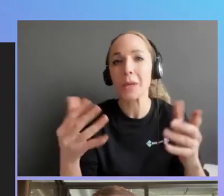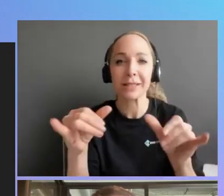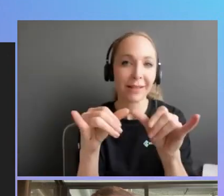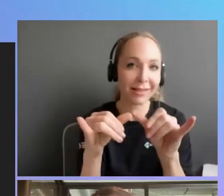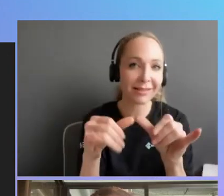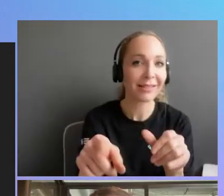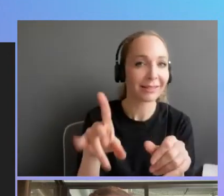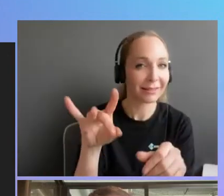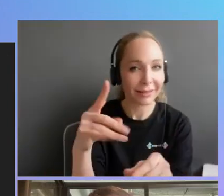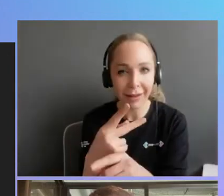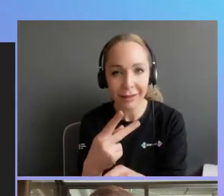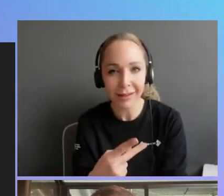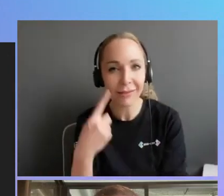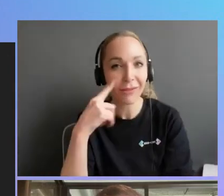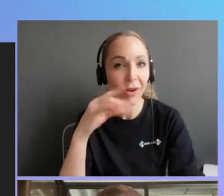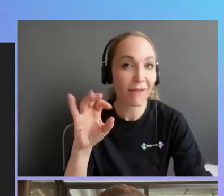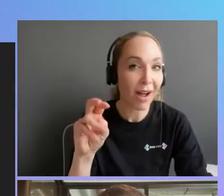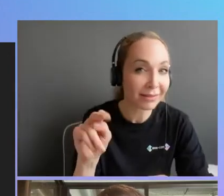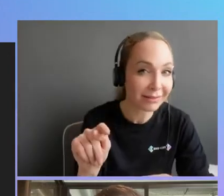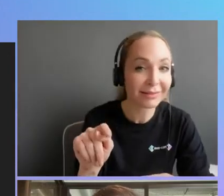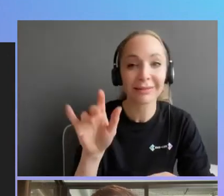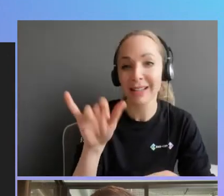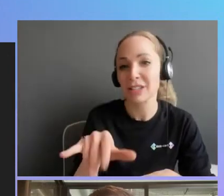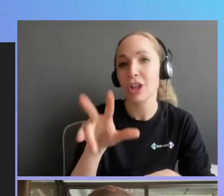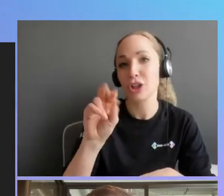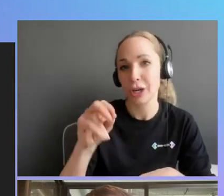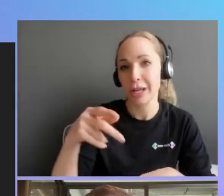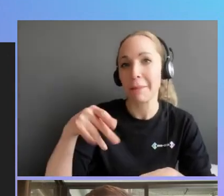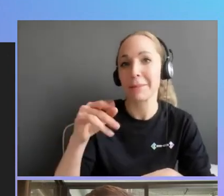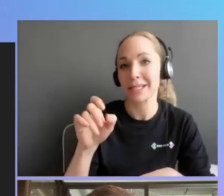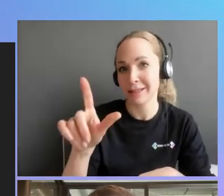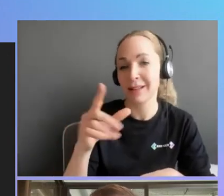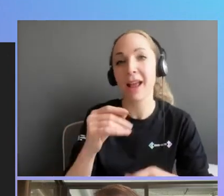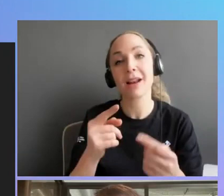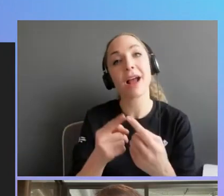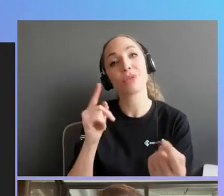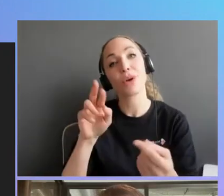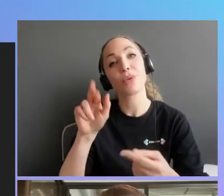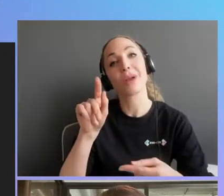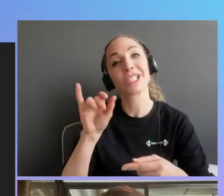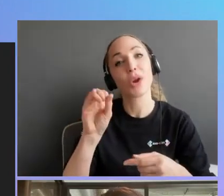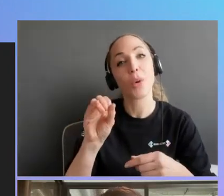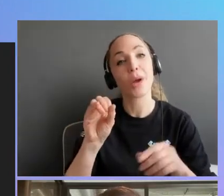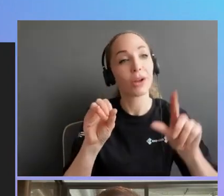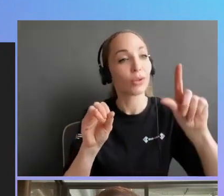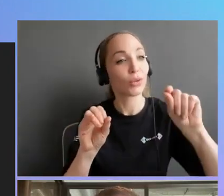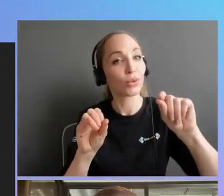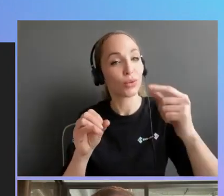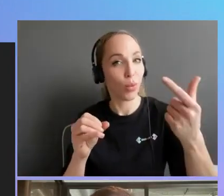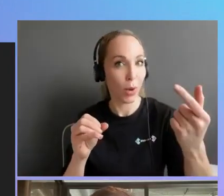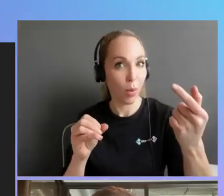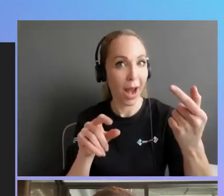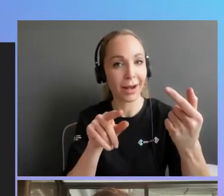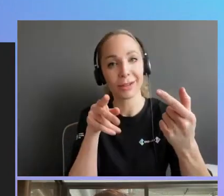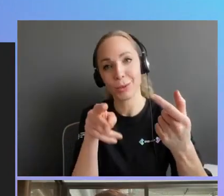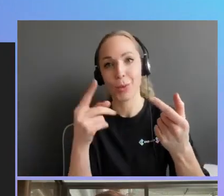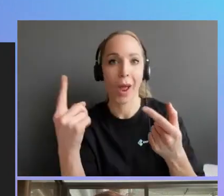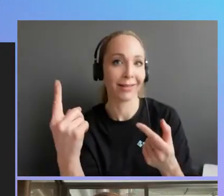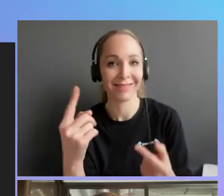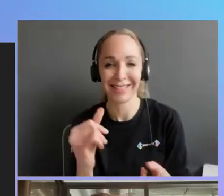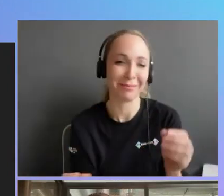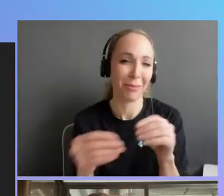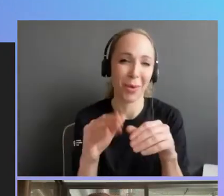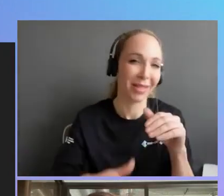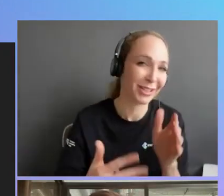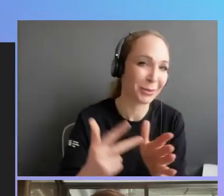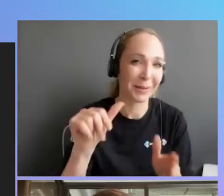for the font, which is 30 pixels, and the contrast ratio is 21 to 1, which far exceeds even AAA requirements. So we're